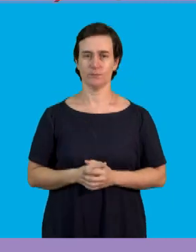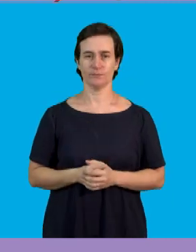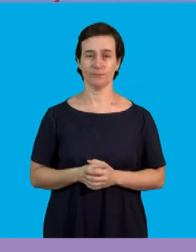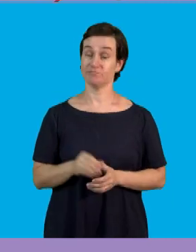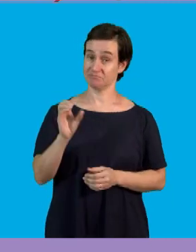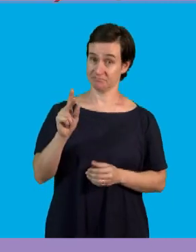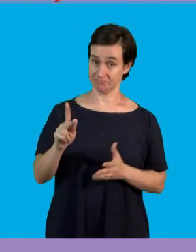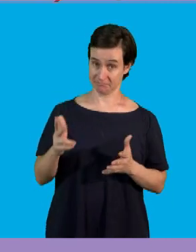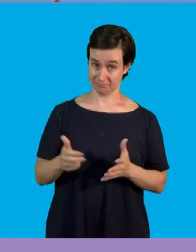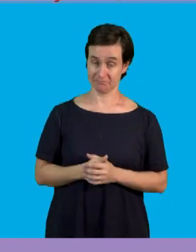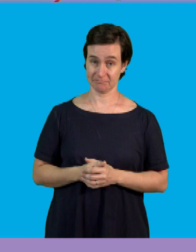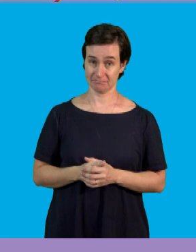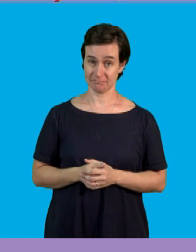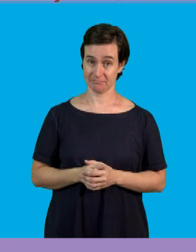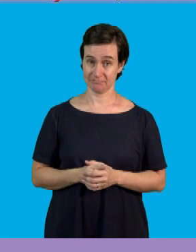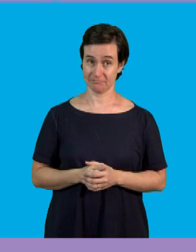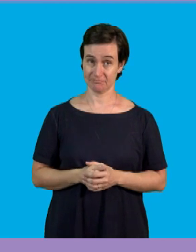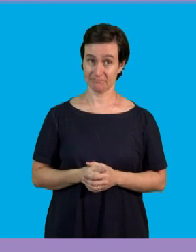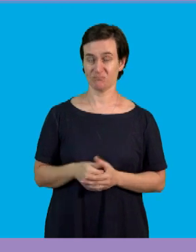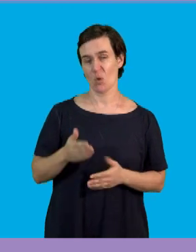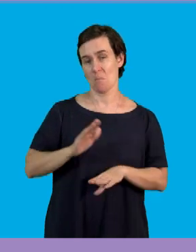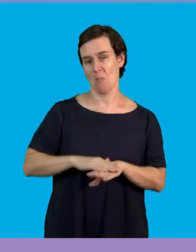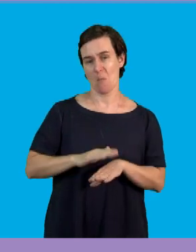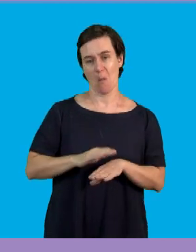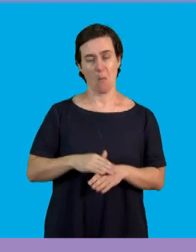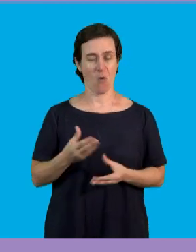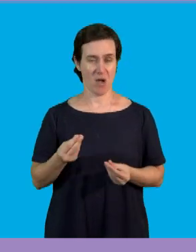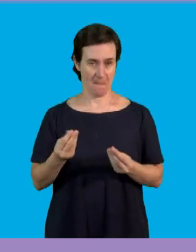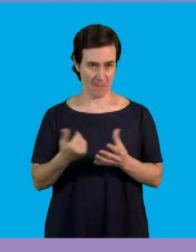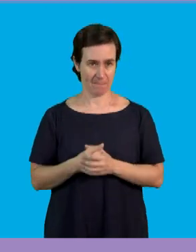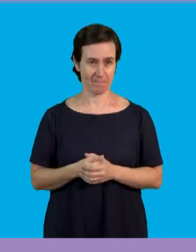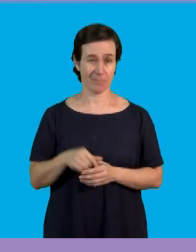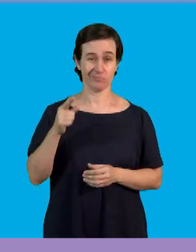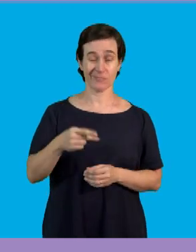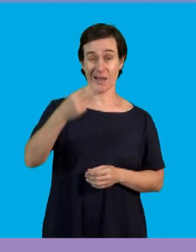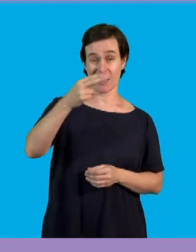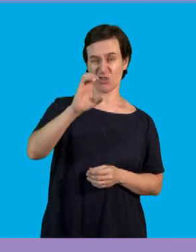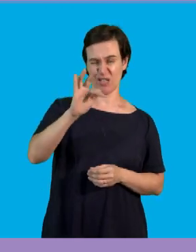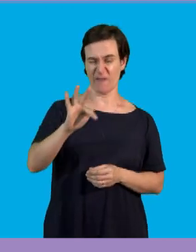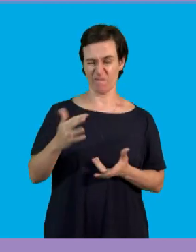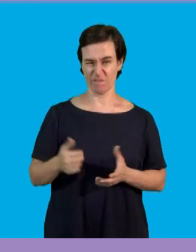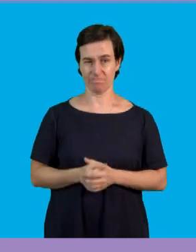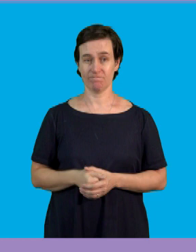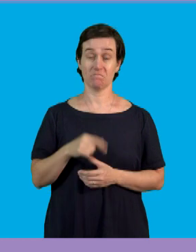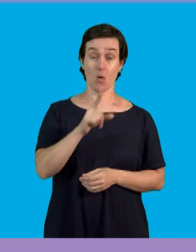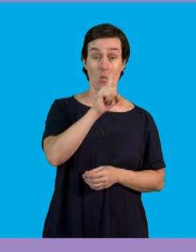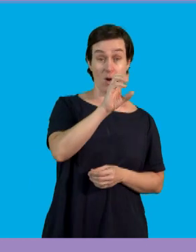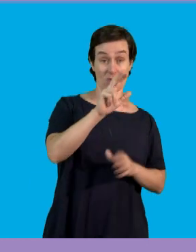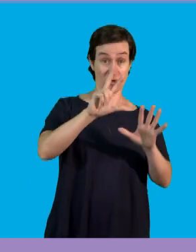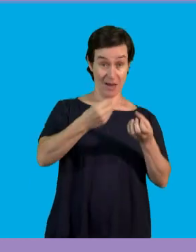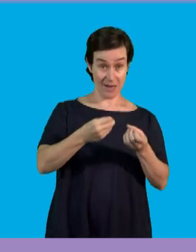2. Okay? Let's look at some more numbers for the highest common factor. Now we are going to look